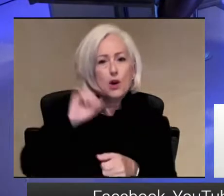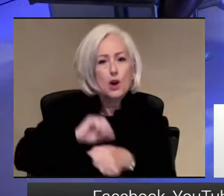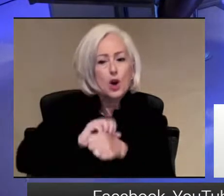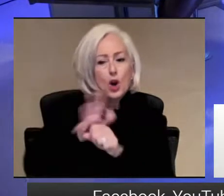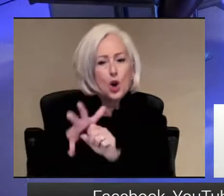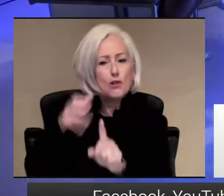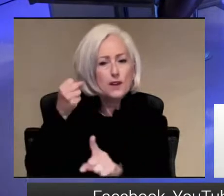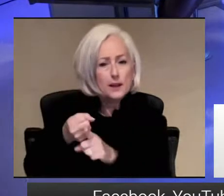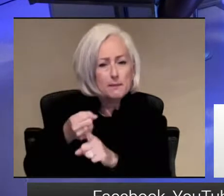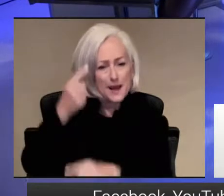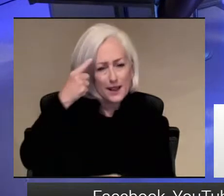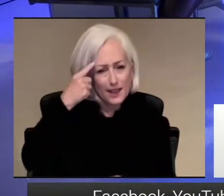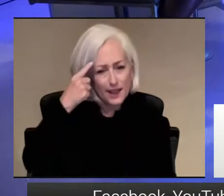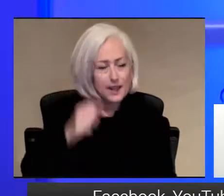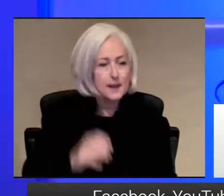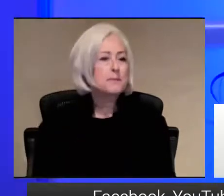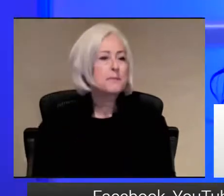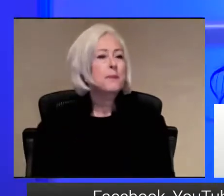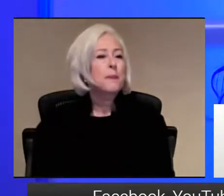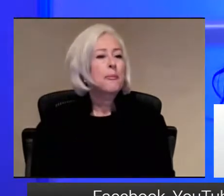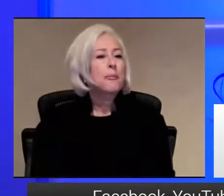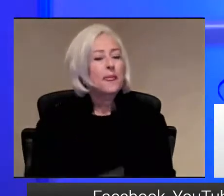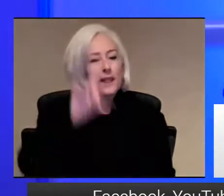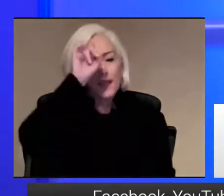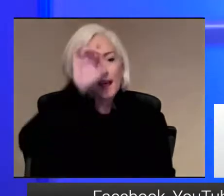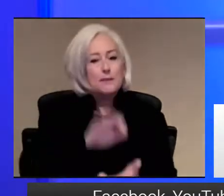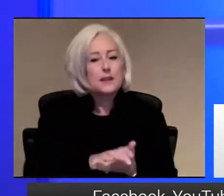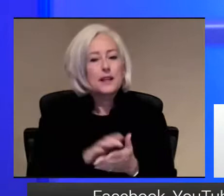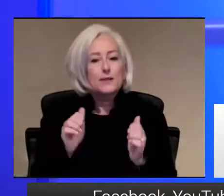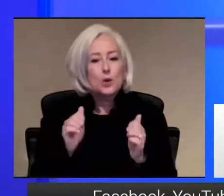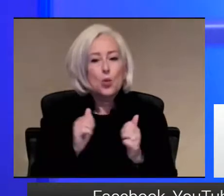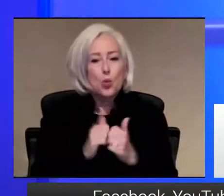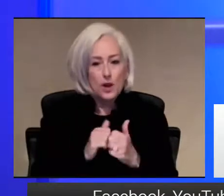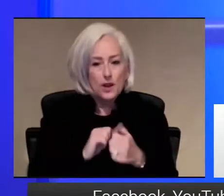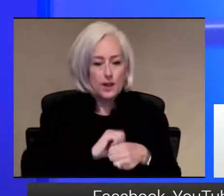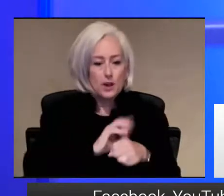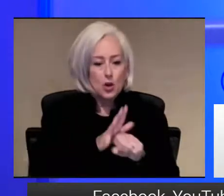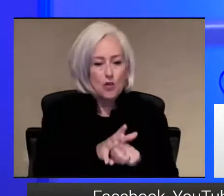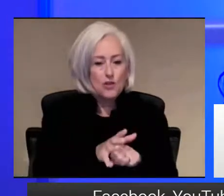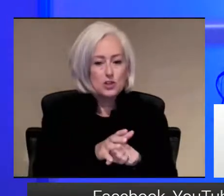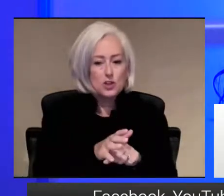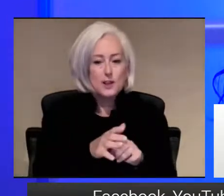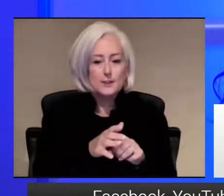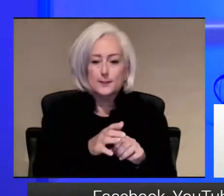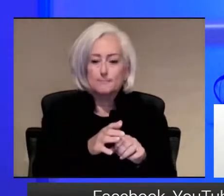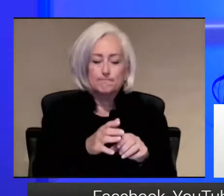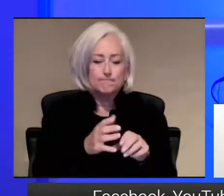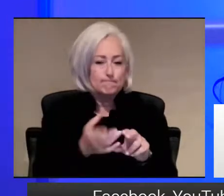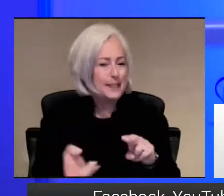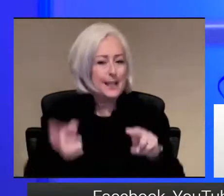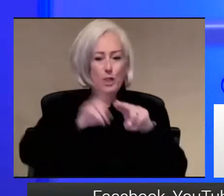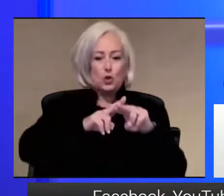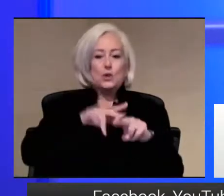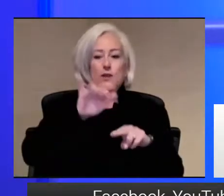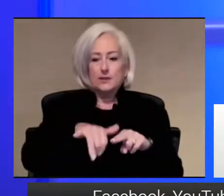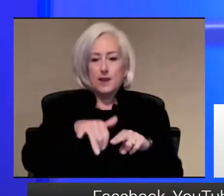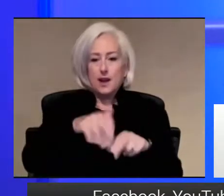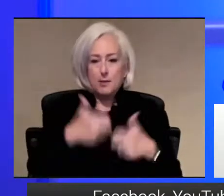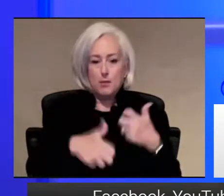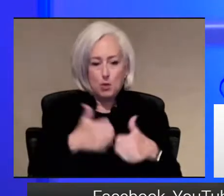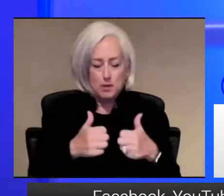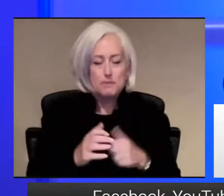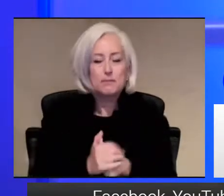I think with COVID, it just kind of exacerbated the issue. When when we look